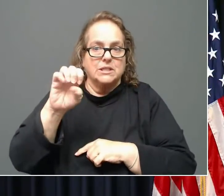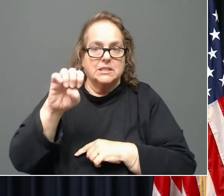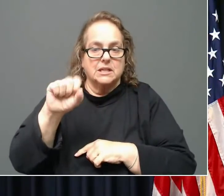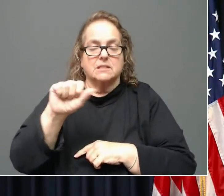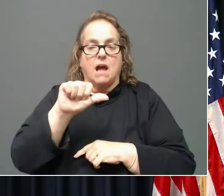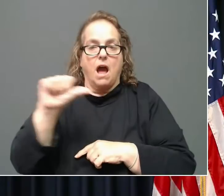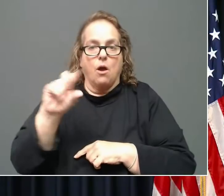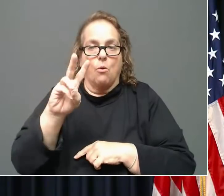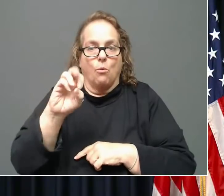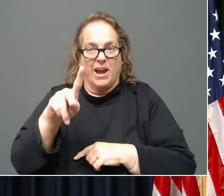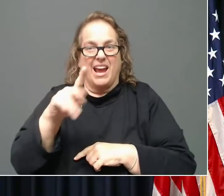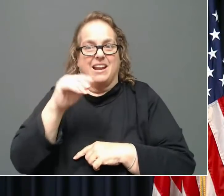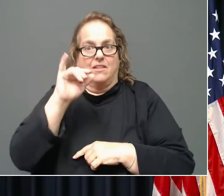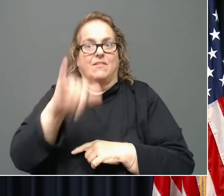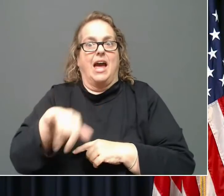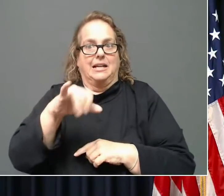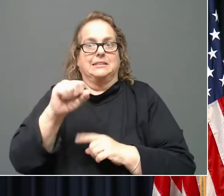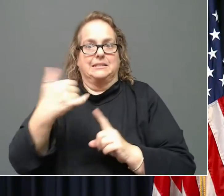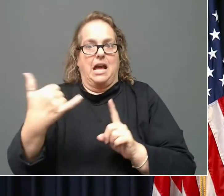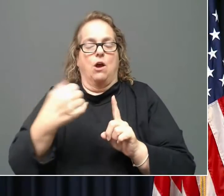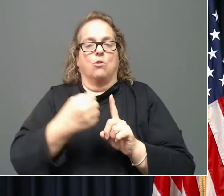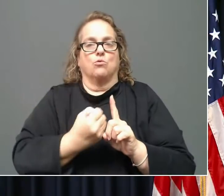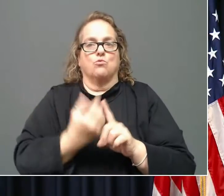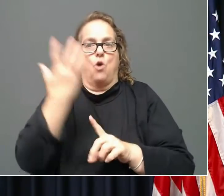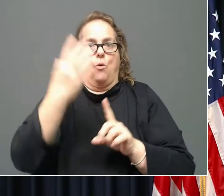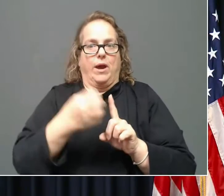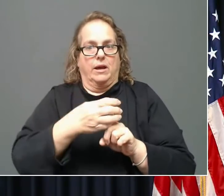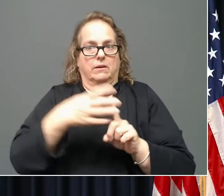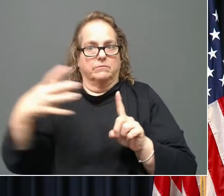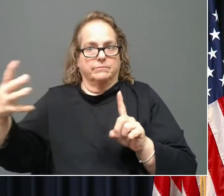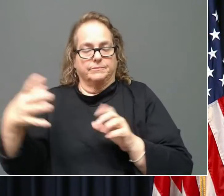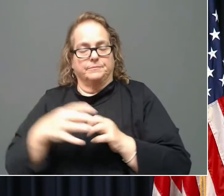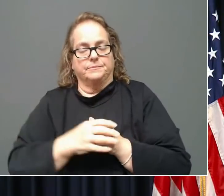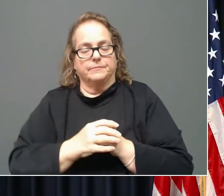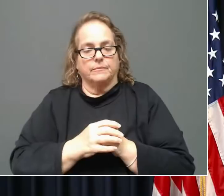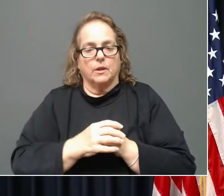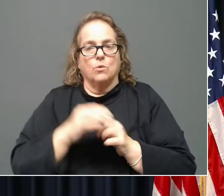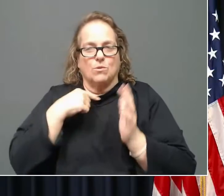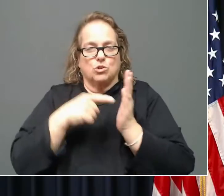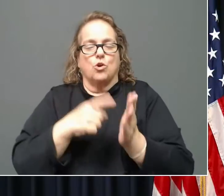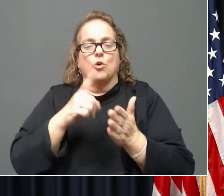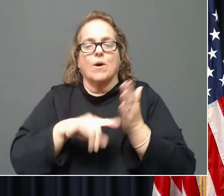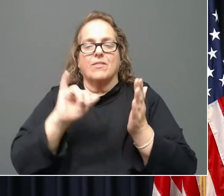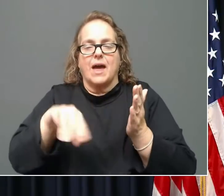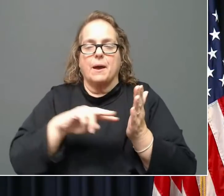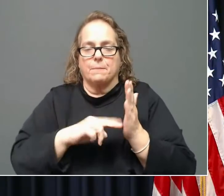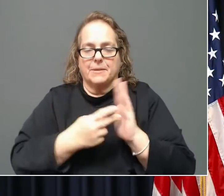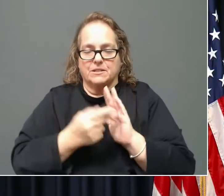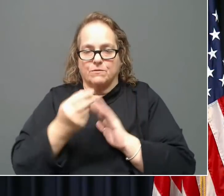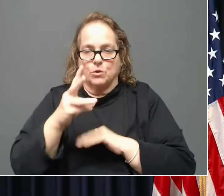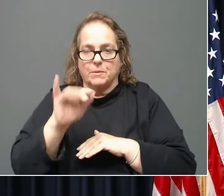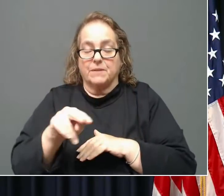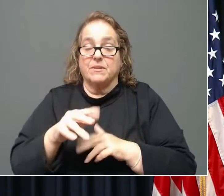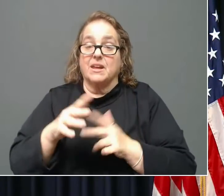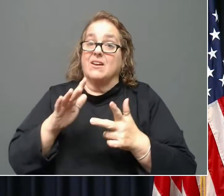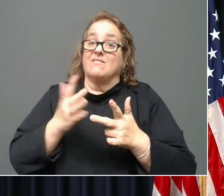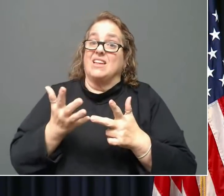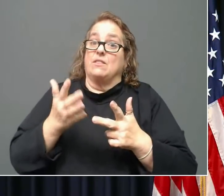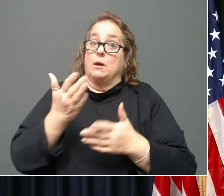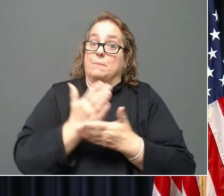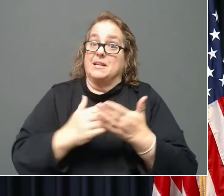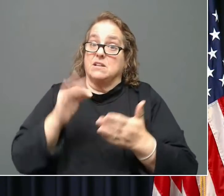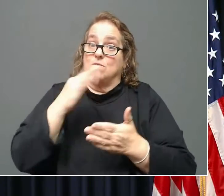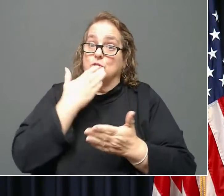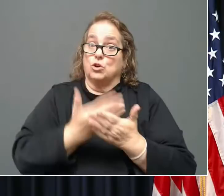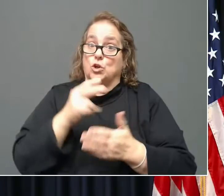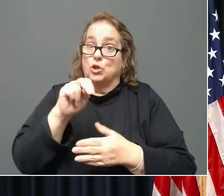growing. We'll show you a little bit of what that means in a second. The fifth piece of good news is that we and every other state, because everybody's got